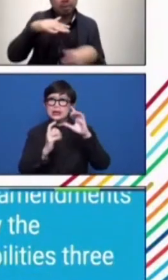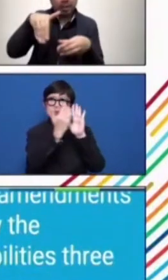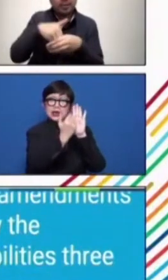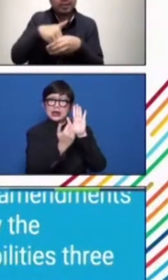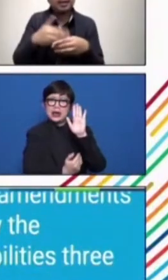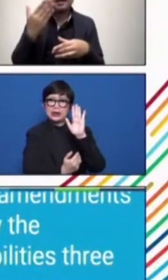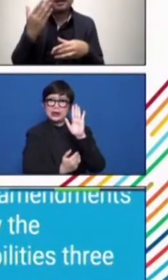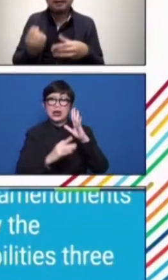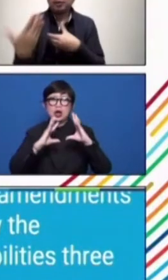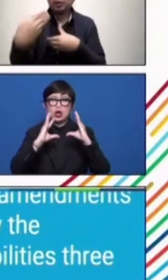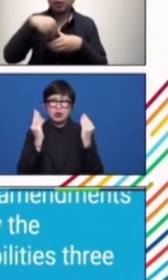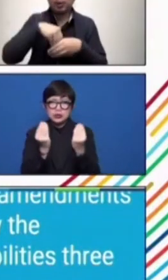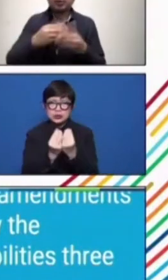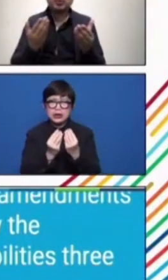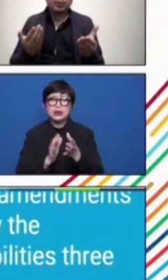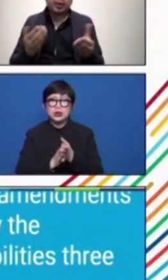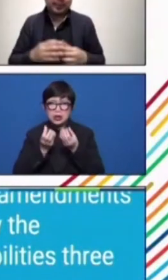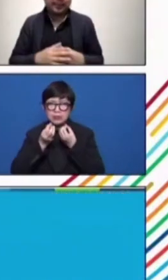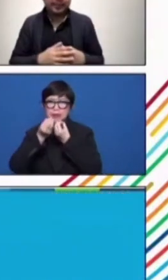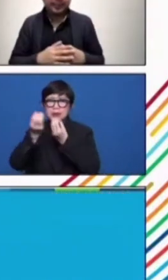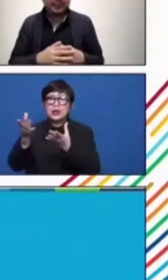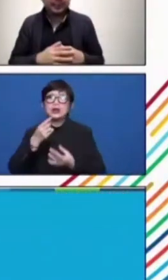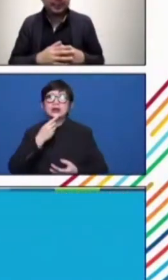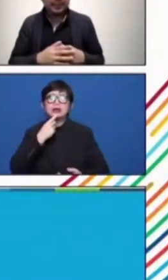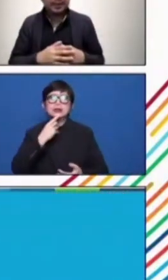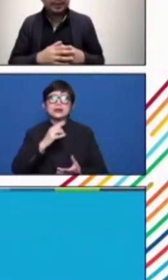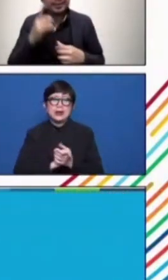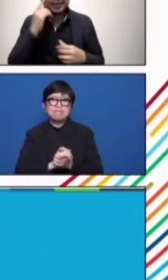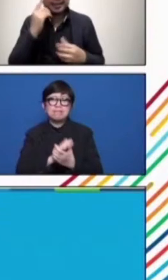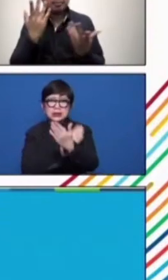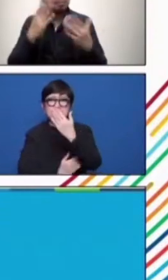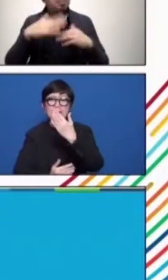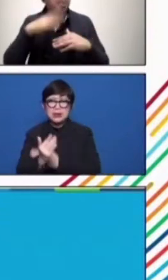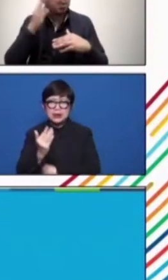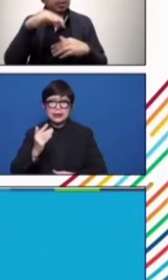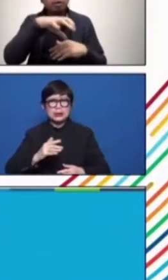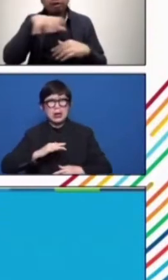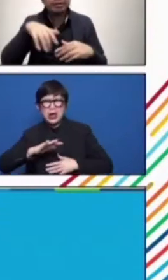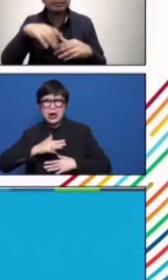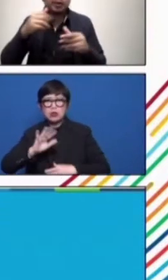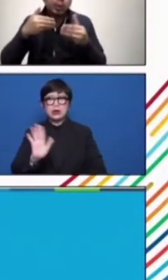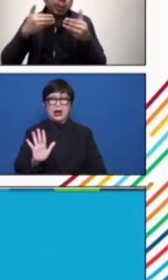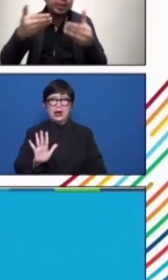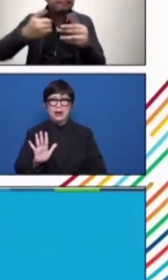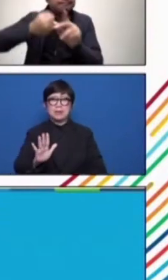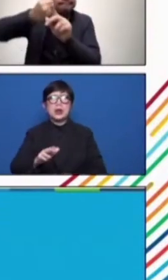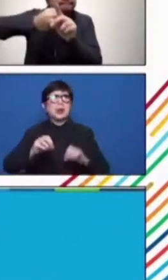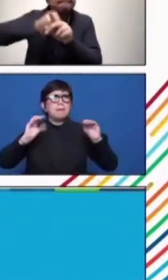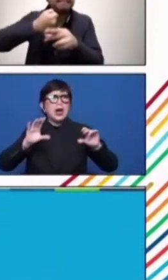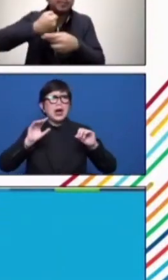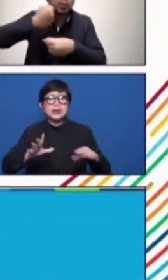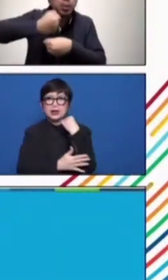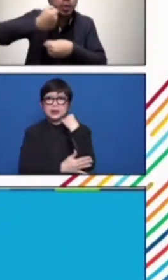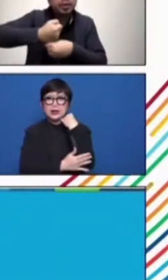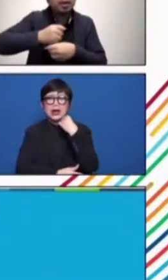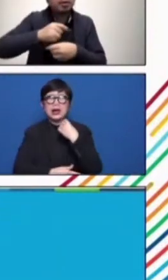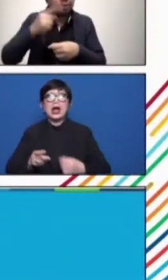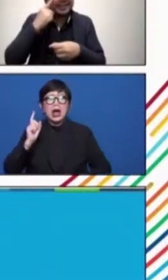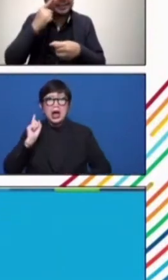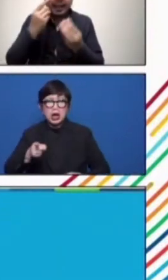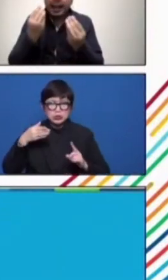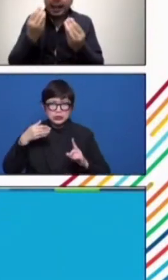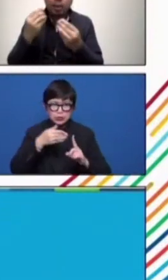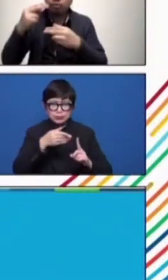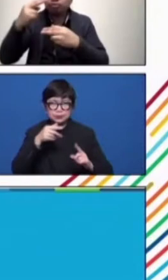today there's no doubt that in all countries more needs to be done and effective structures put in place to ensure that this happens